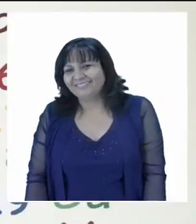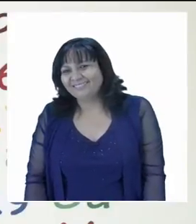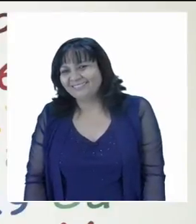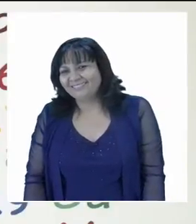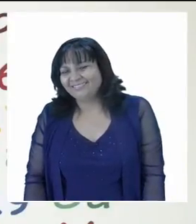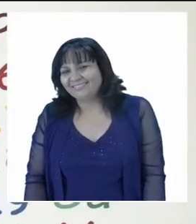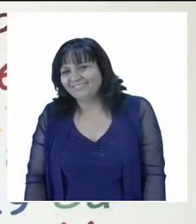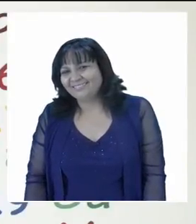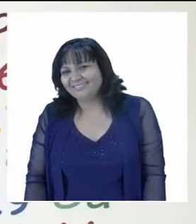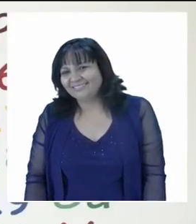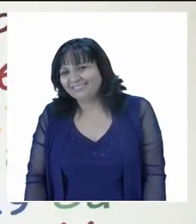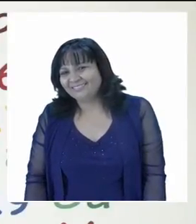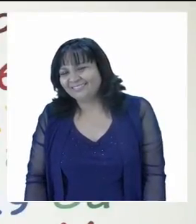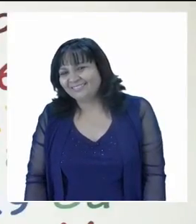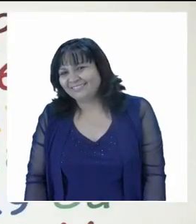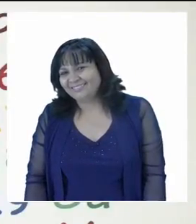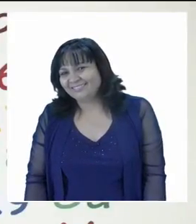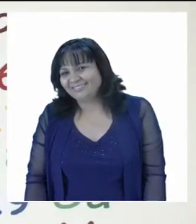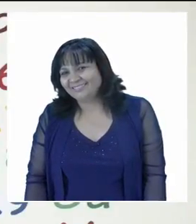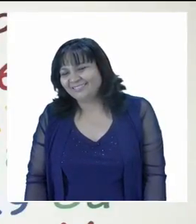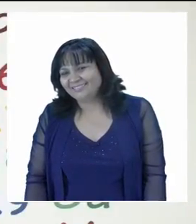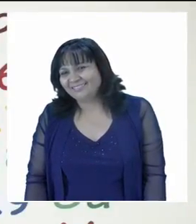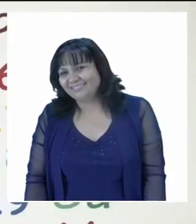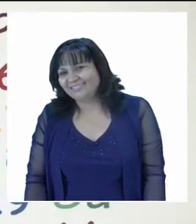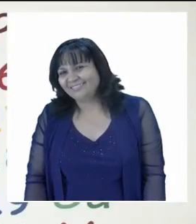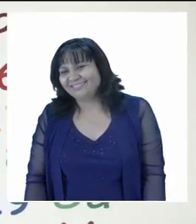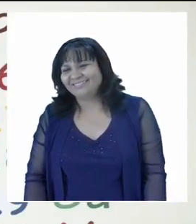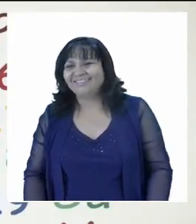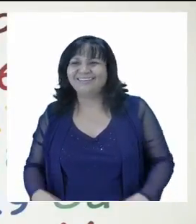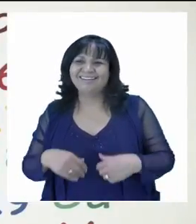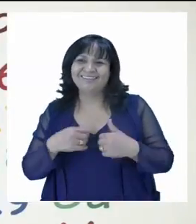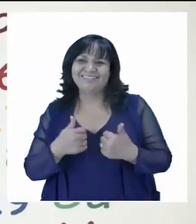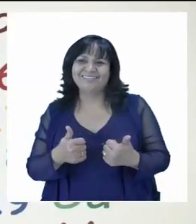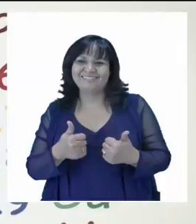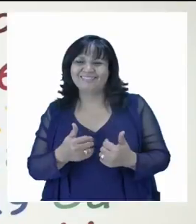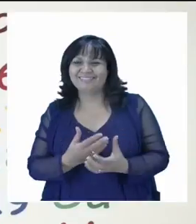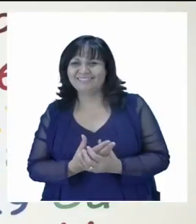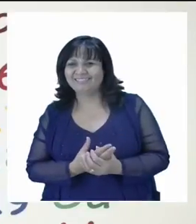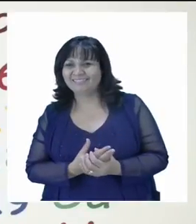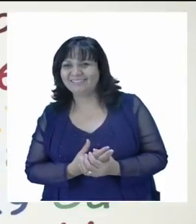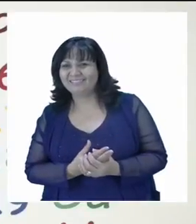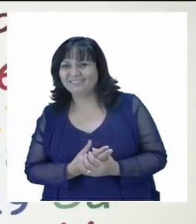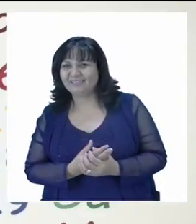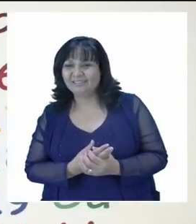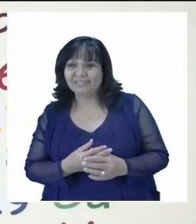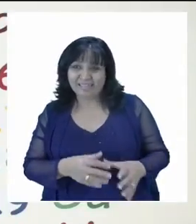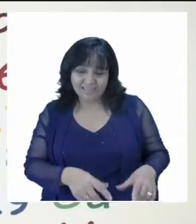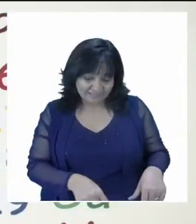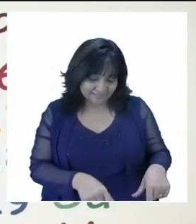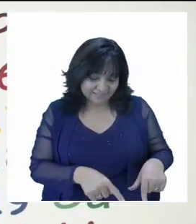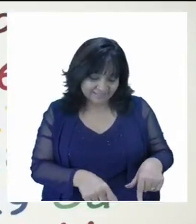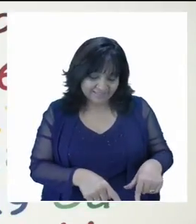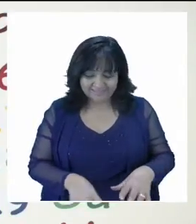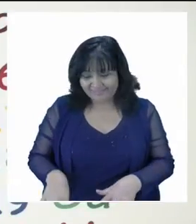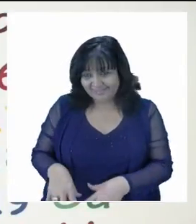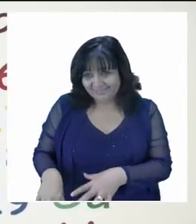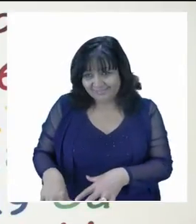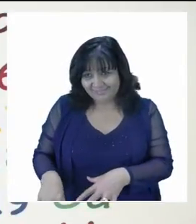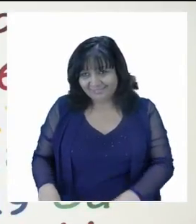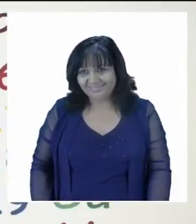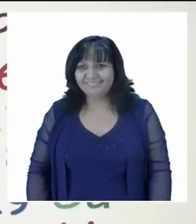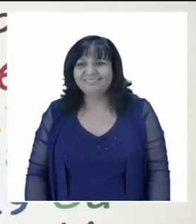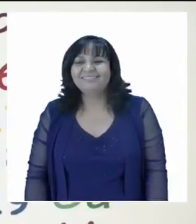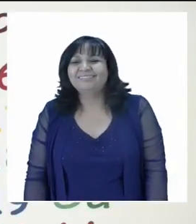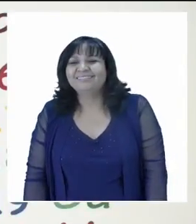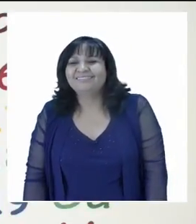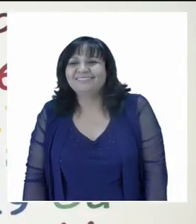wash, wash, wash, wash, wash, wash. Very good. And now do your feet. Wash, wash, wash, wash, wash, wash, wash,